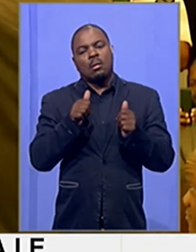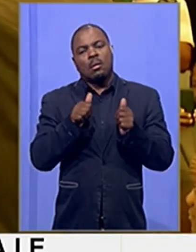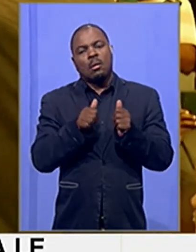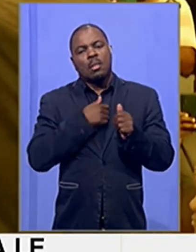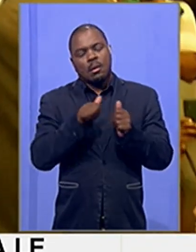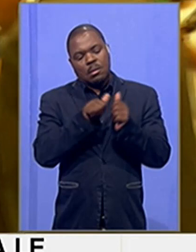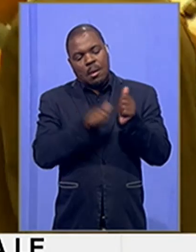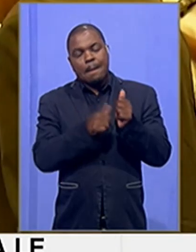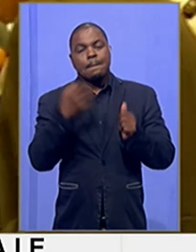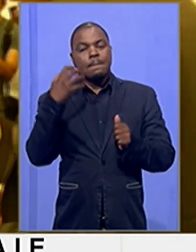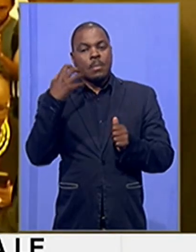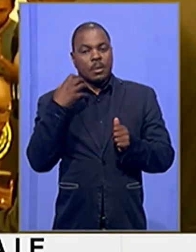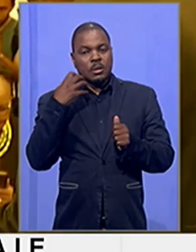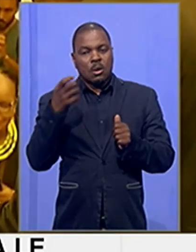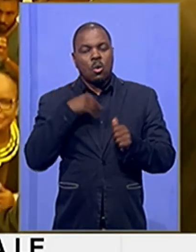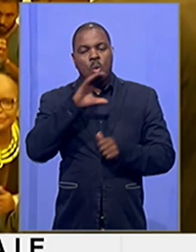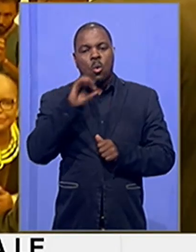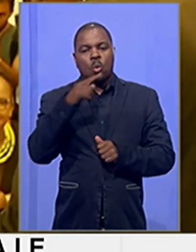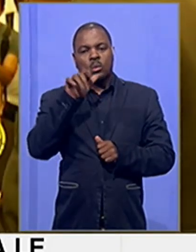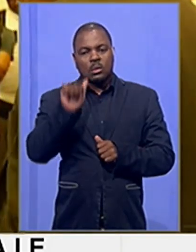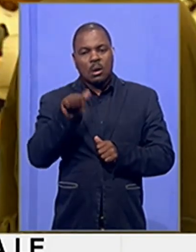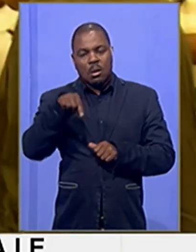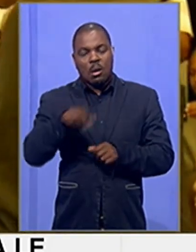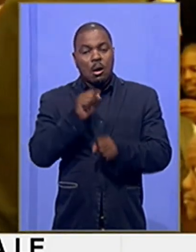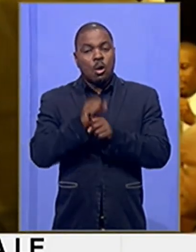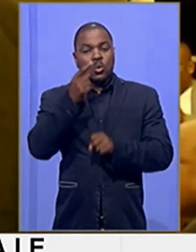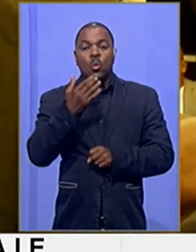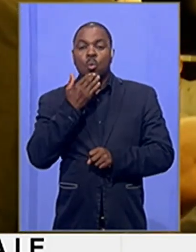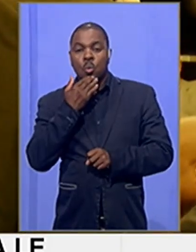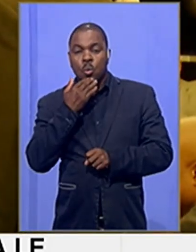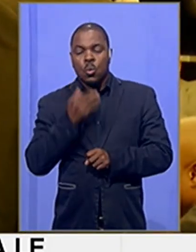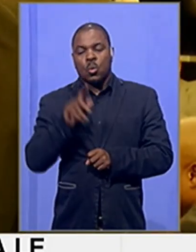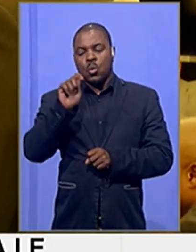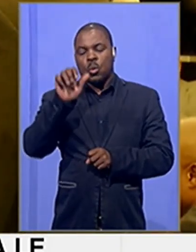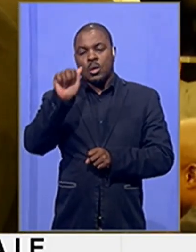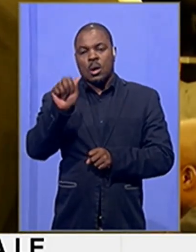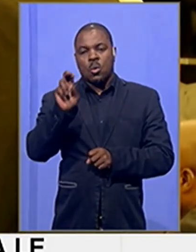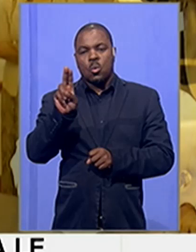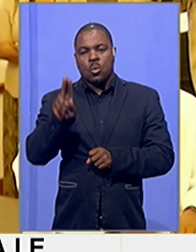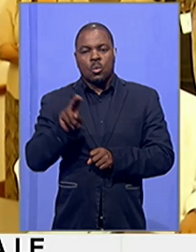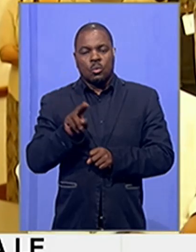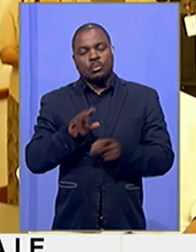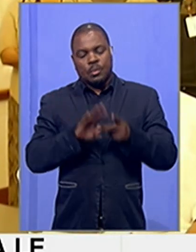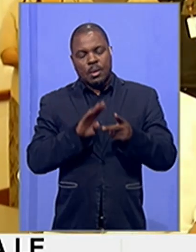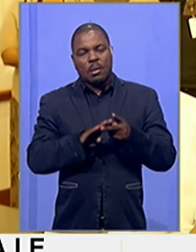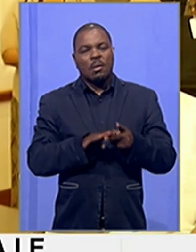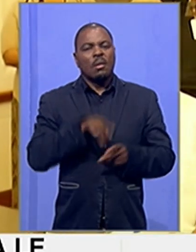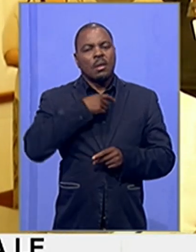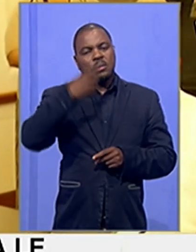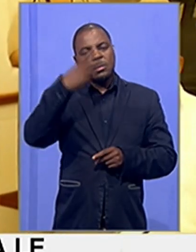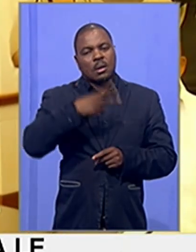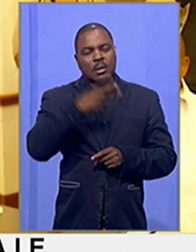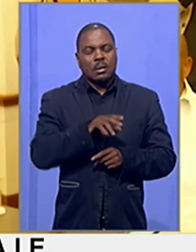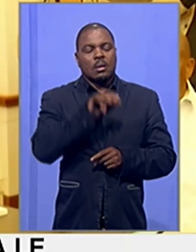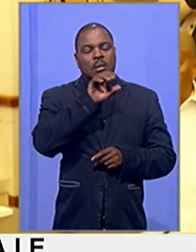merero ya setšo le leloko la lekgotlatheramolao ka Gauteng Parks Tau, ga mmogo le motlatšamongwaledipharephare wa bobedi